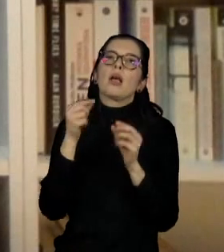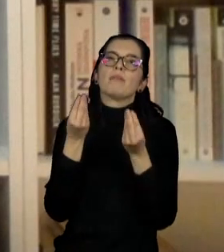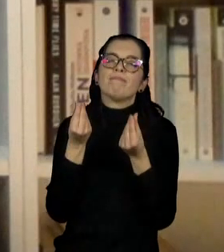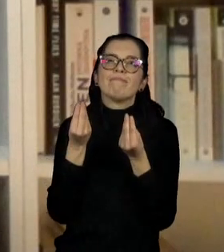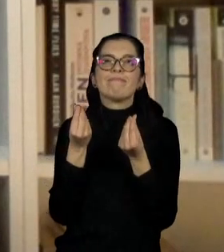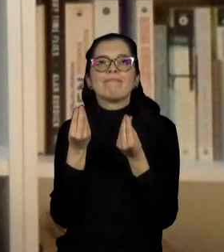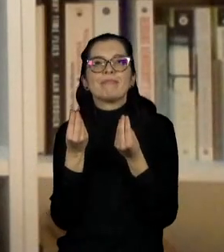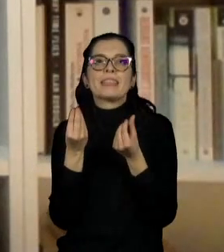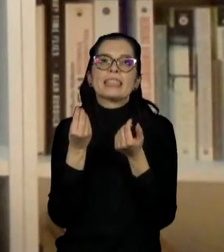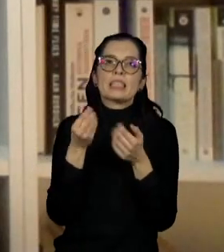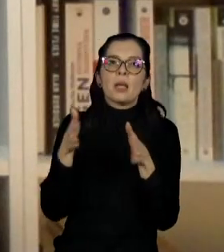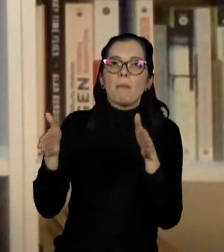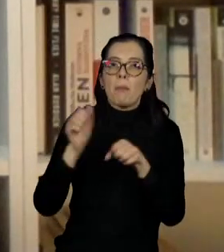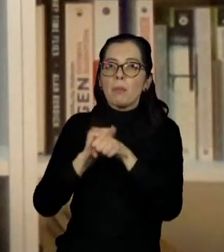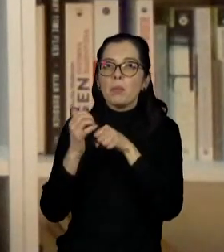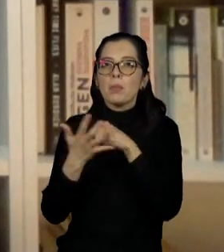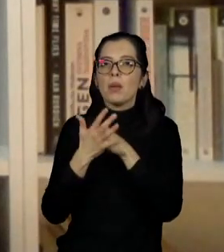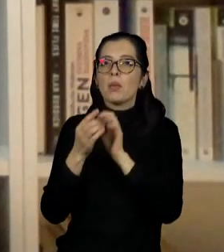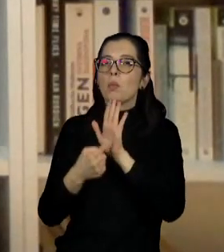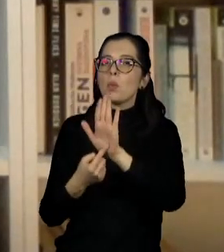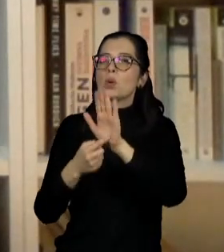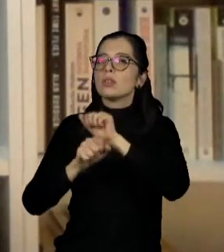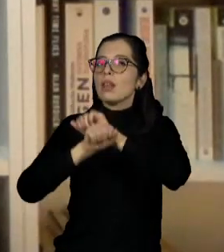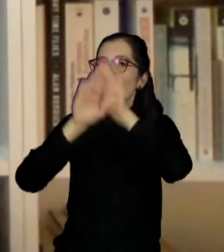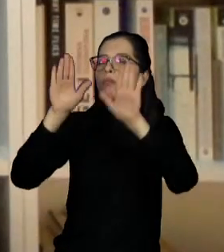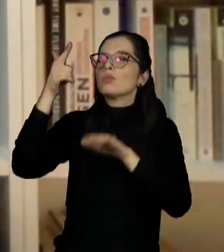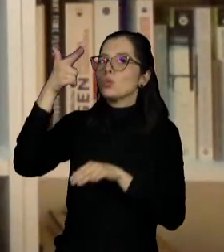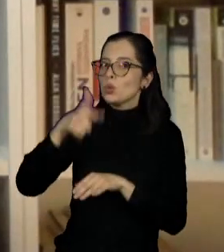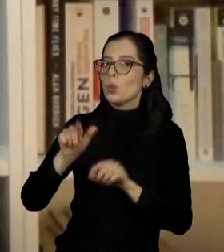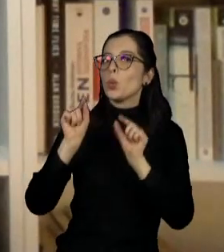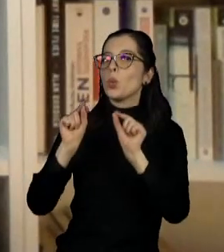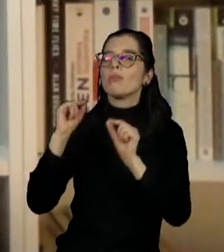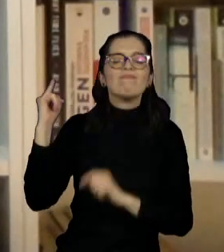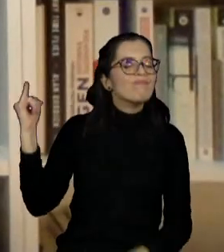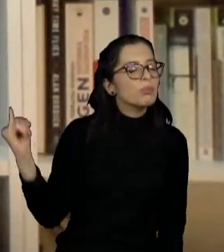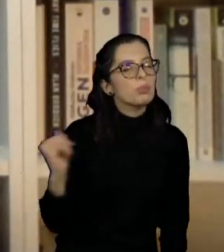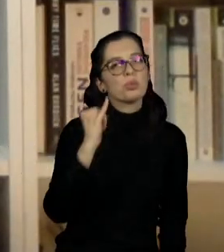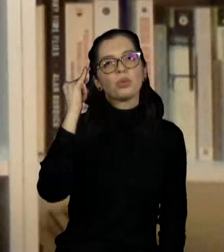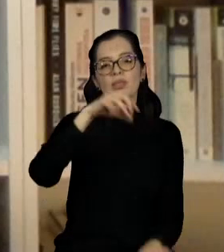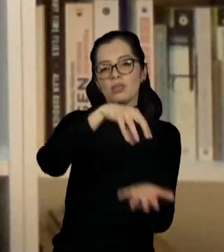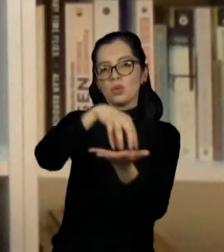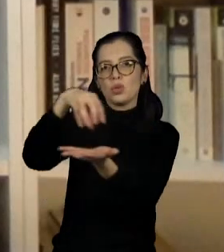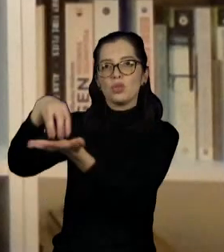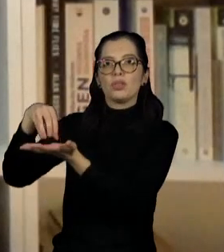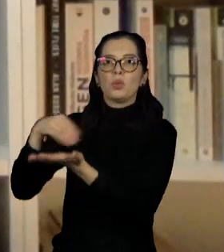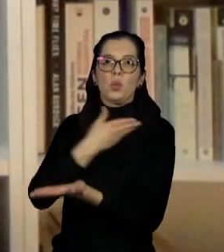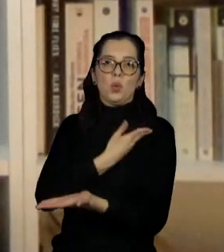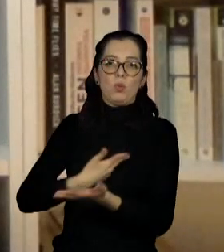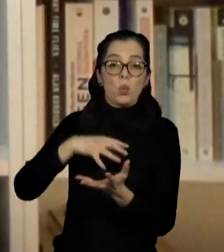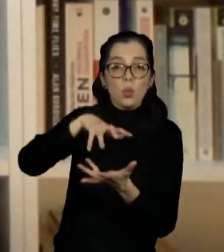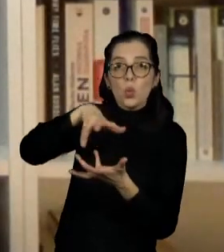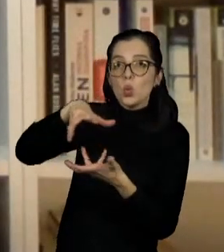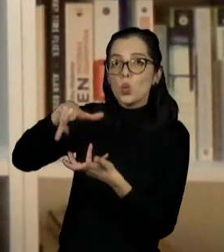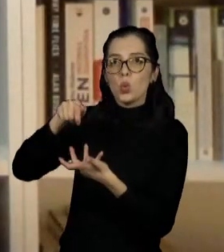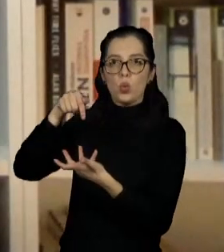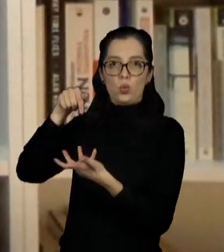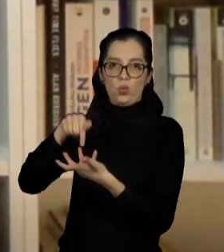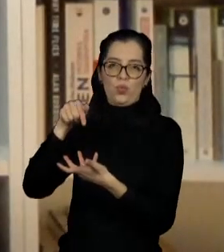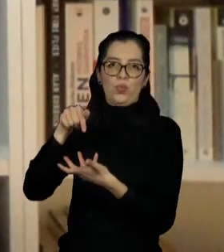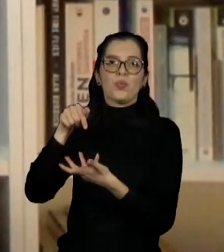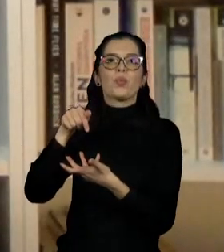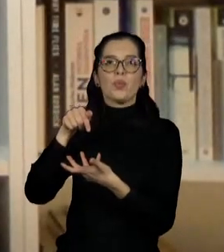me, the pandemic has only re-emphasized the importance of global